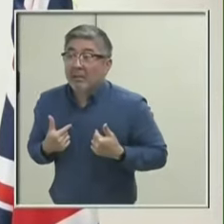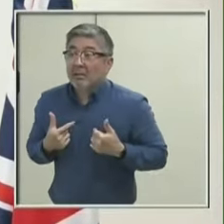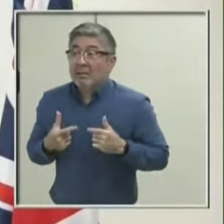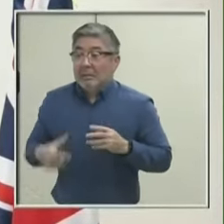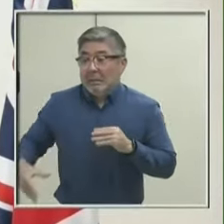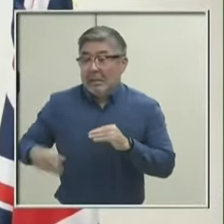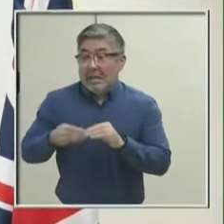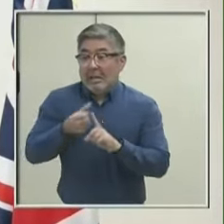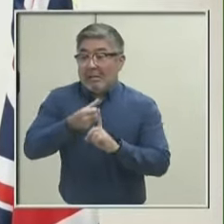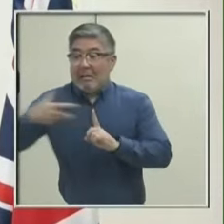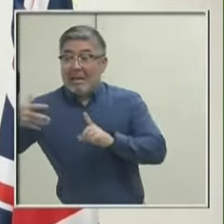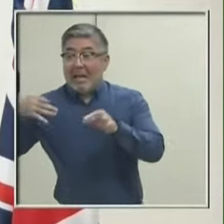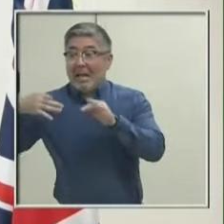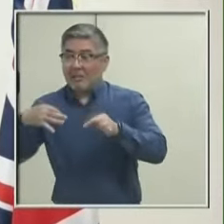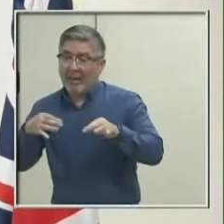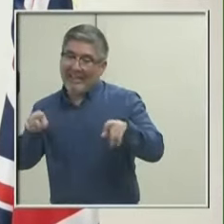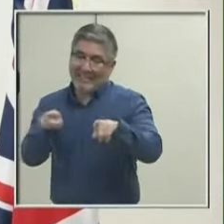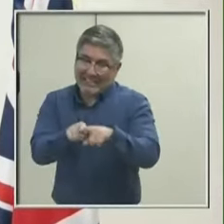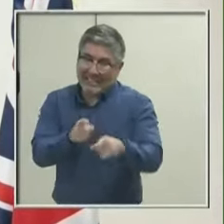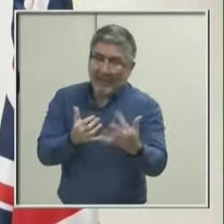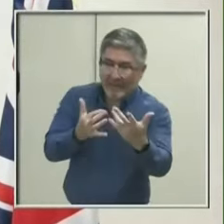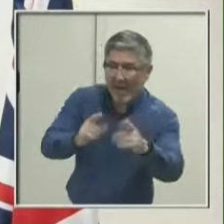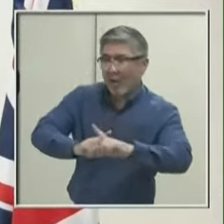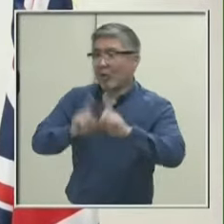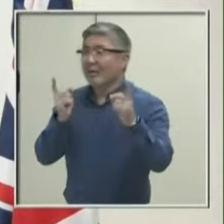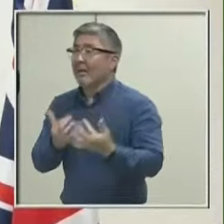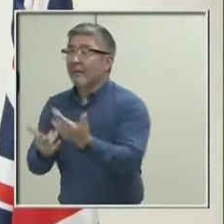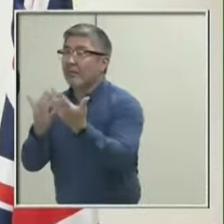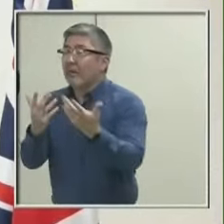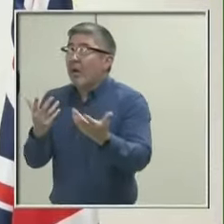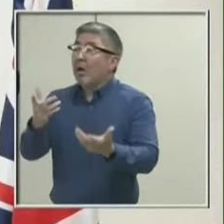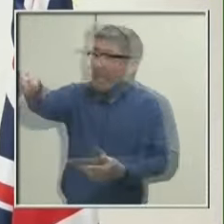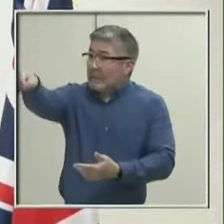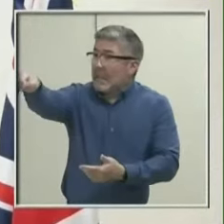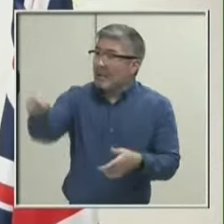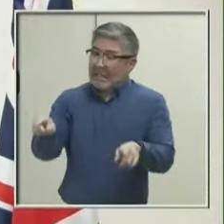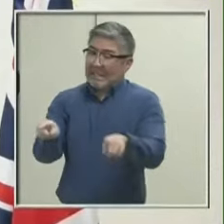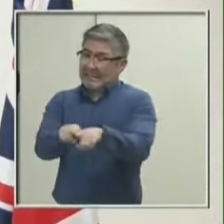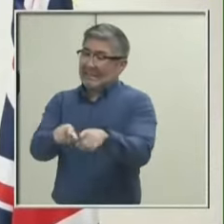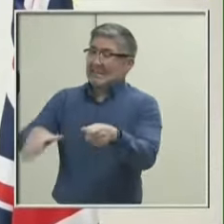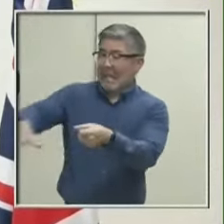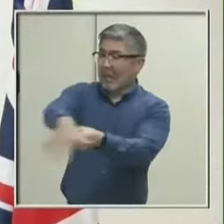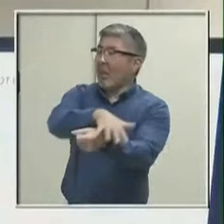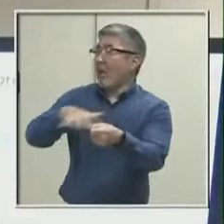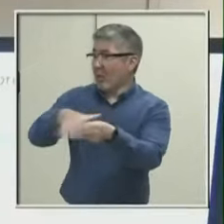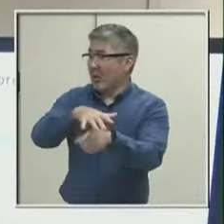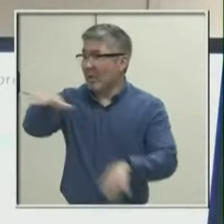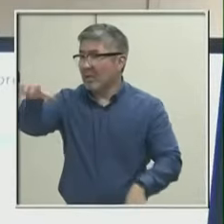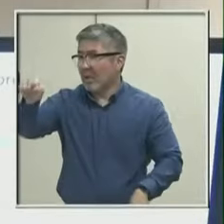it was the same. It was absolutely in the same area.